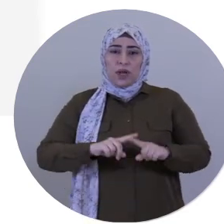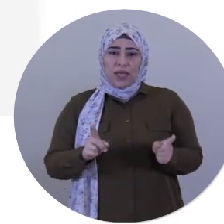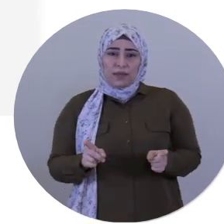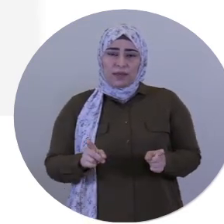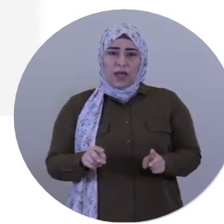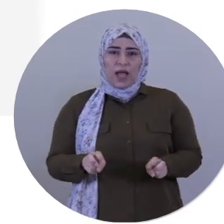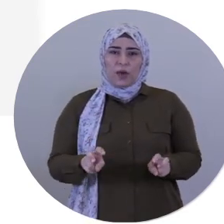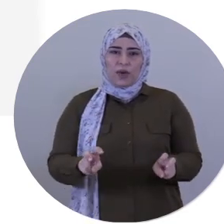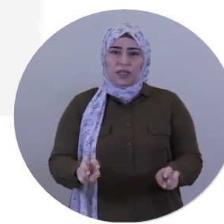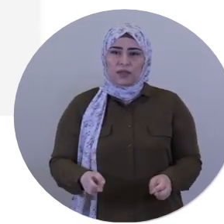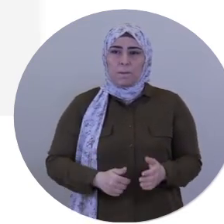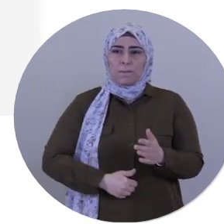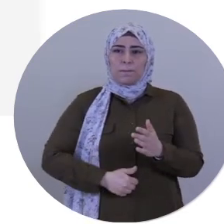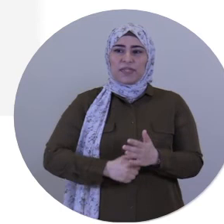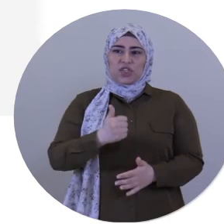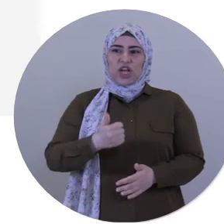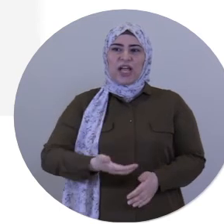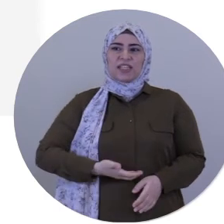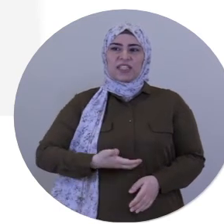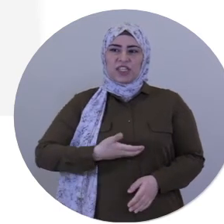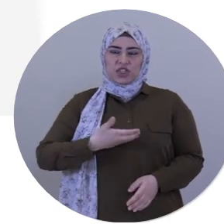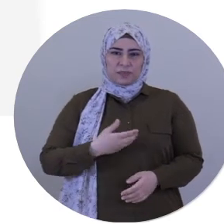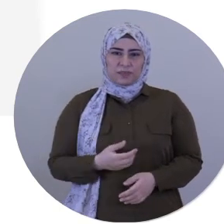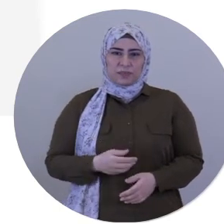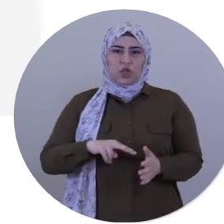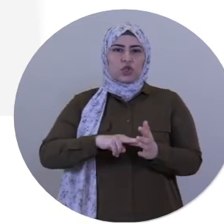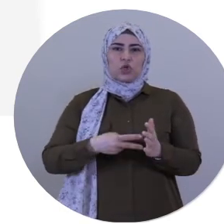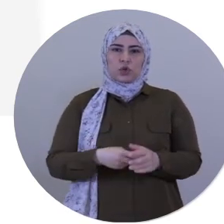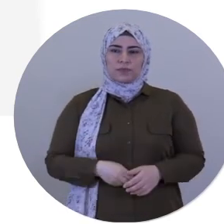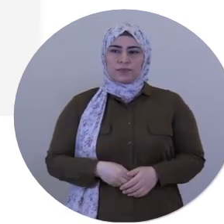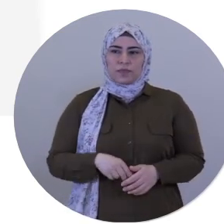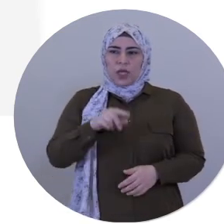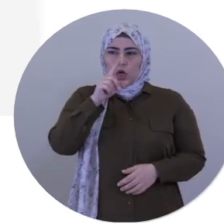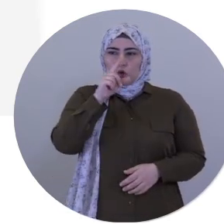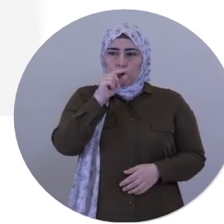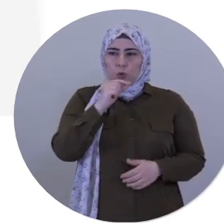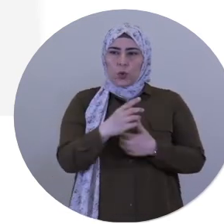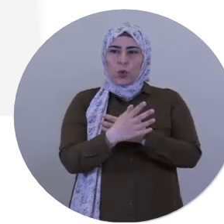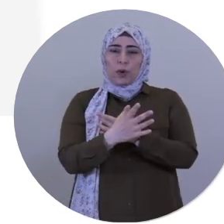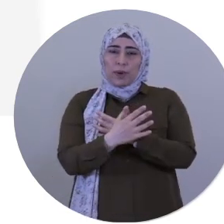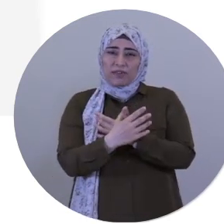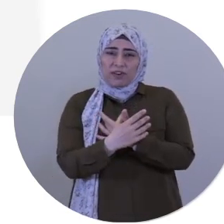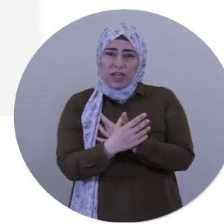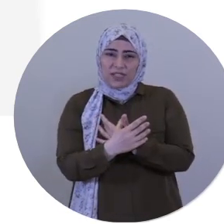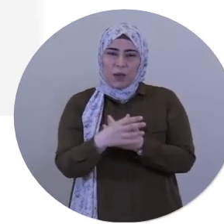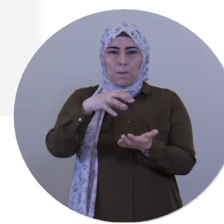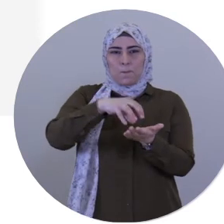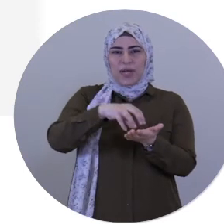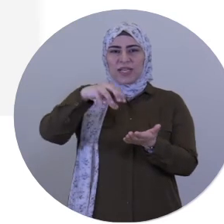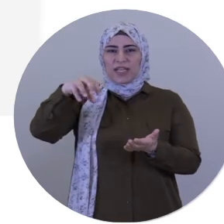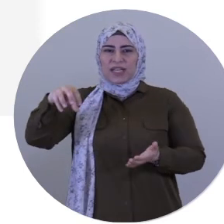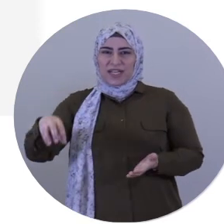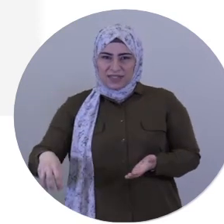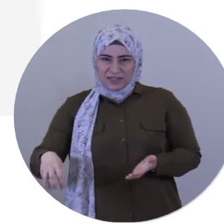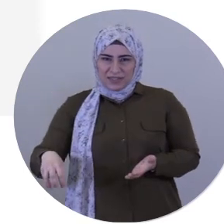nice weather. Other animals sleep through or hide during the winter. Here you can see we find